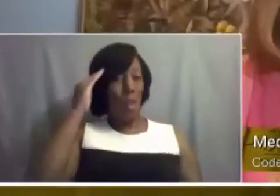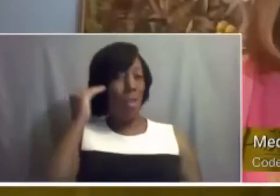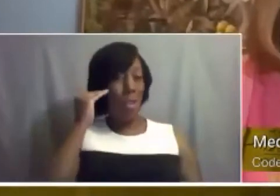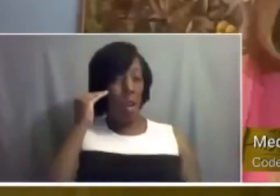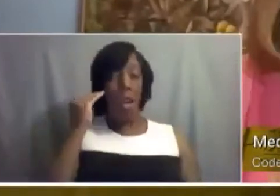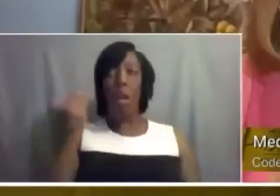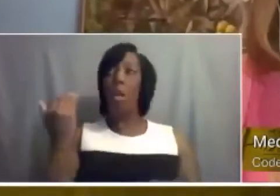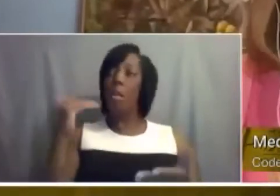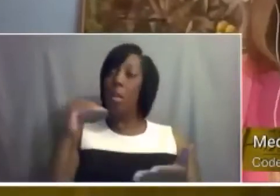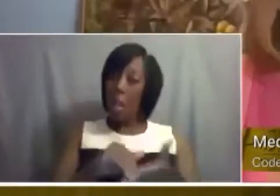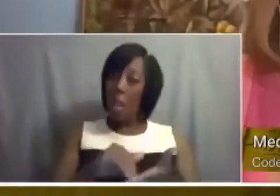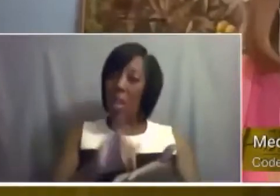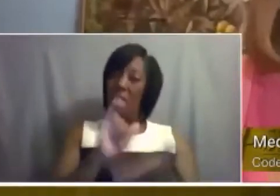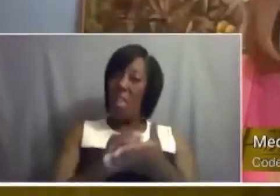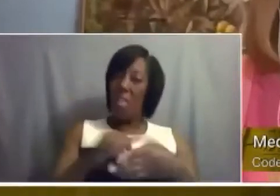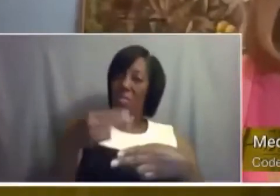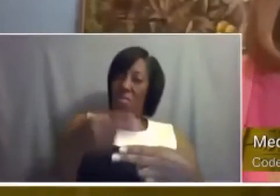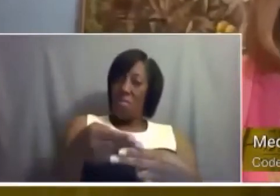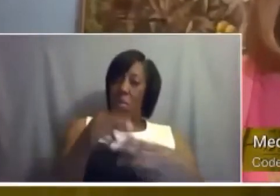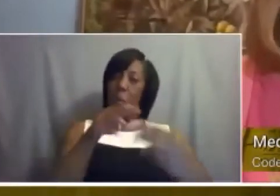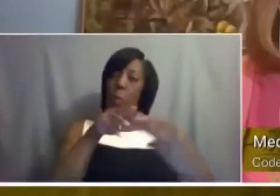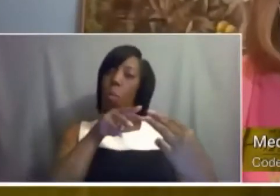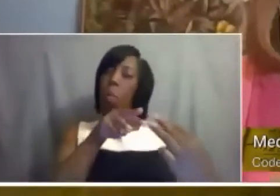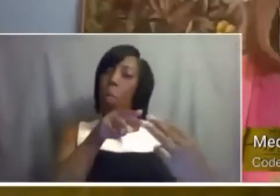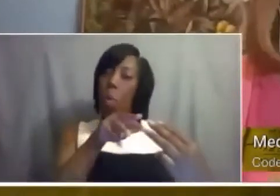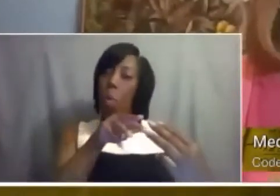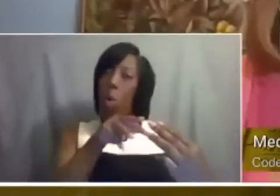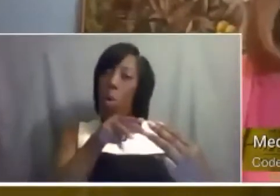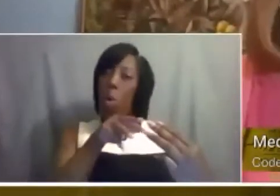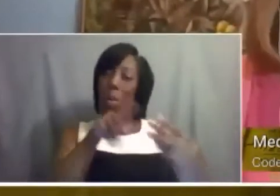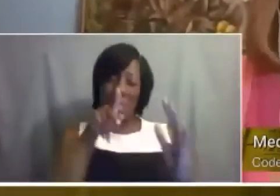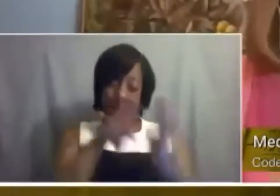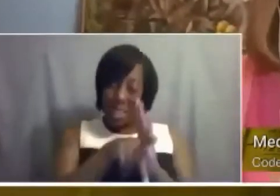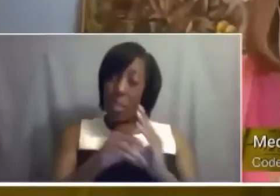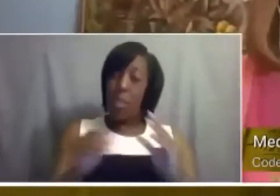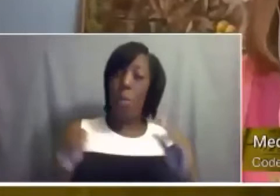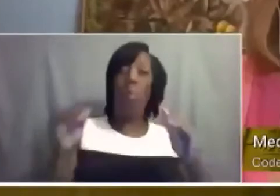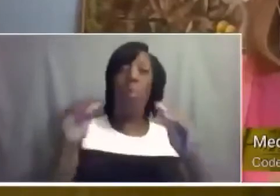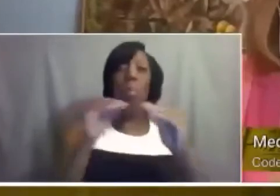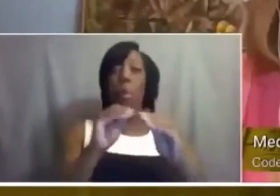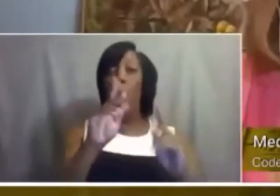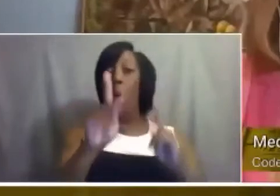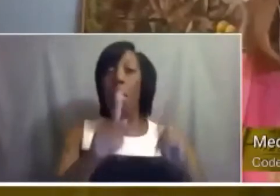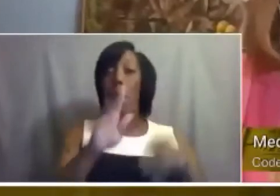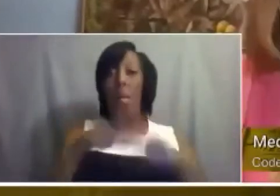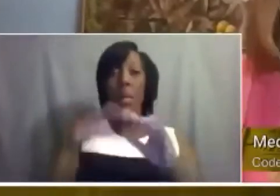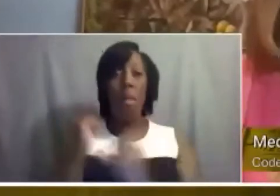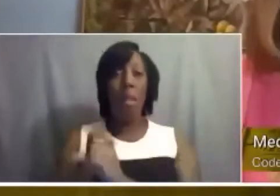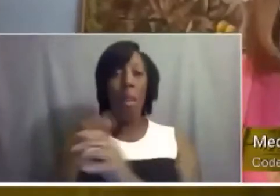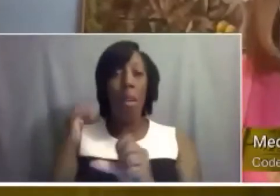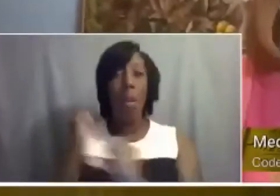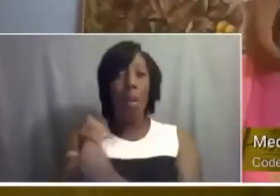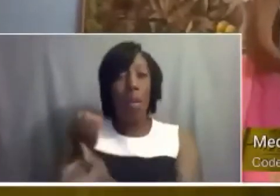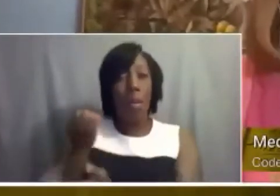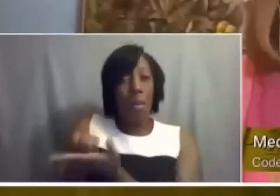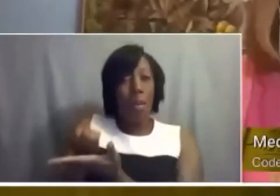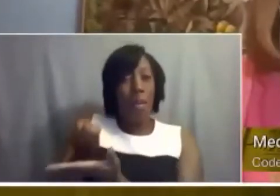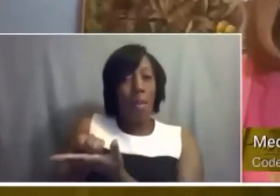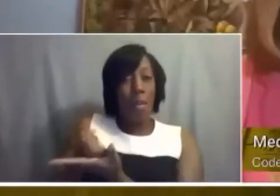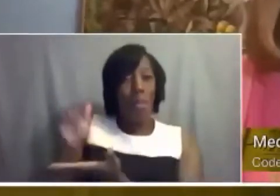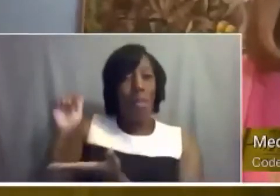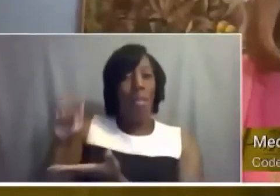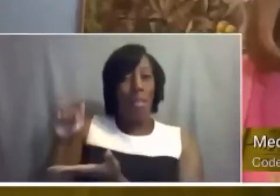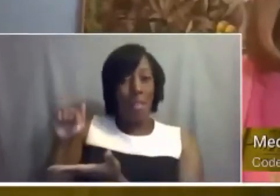of warfare that kills oftentimes more people than the bombs kill, and that is totally